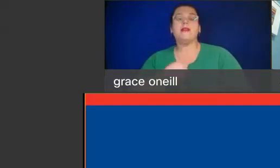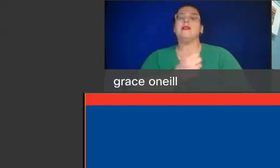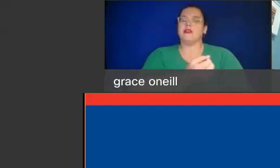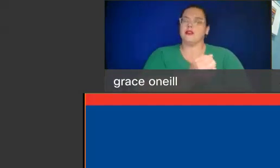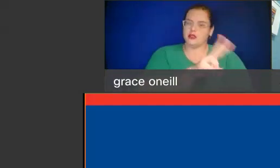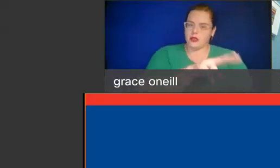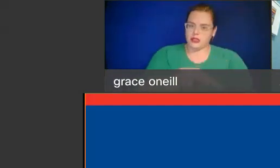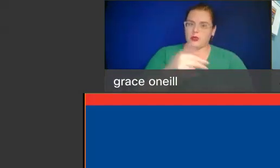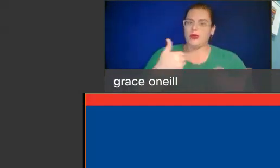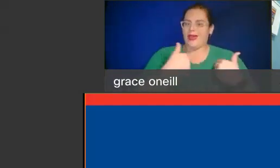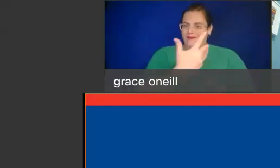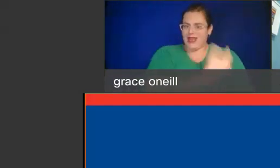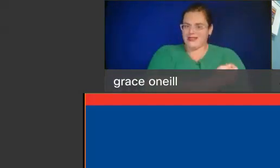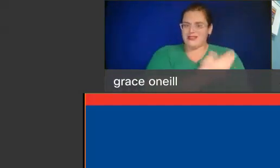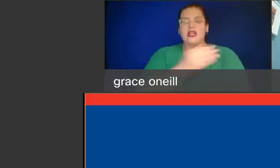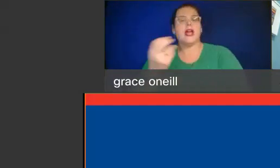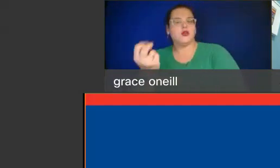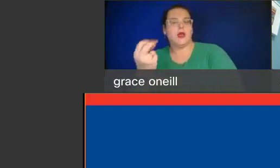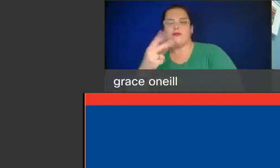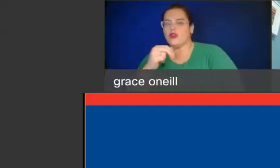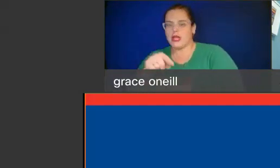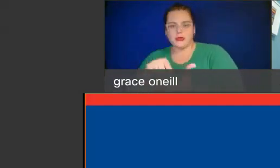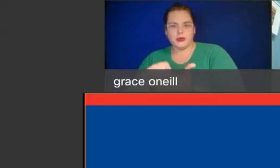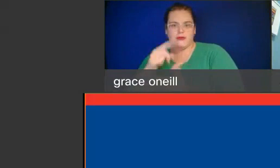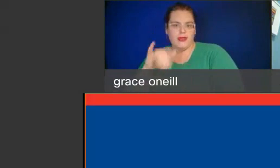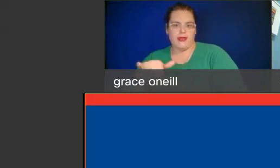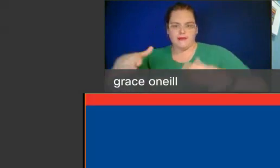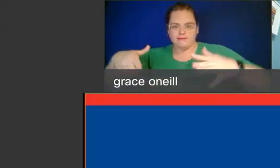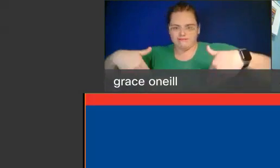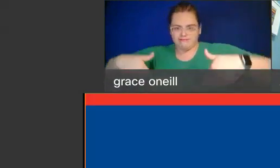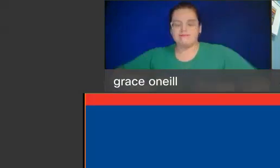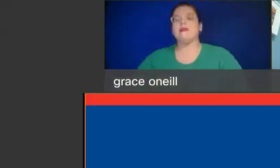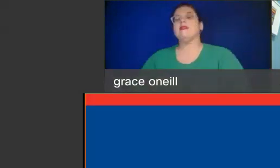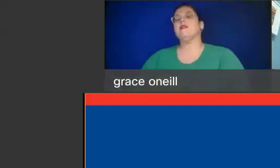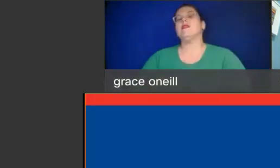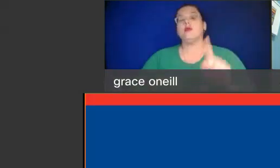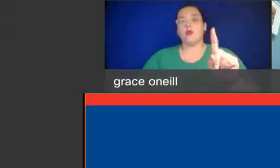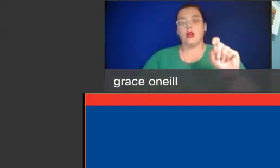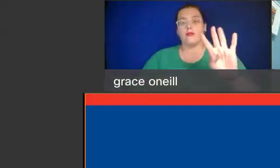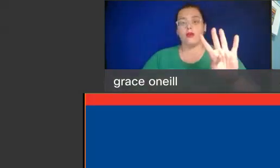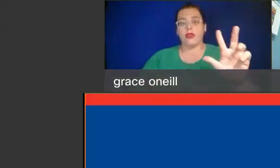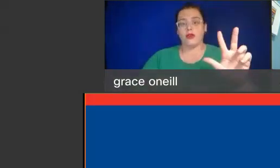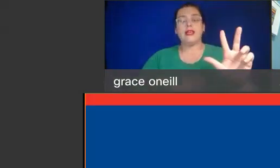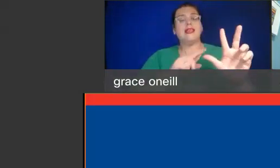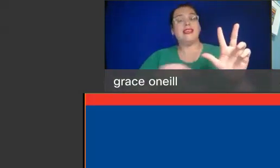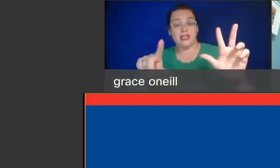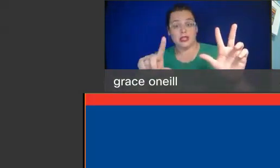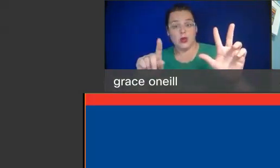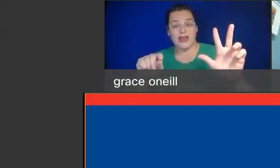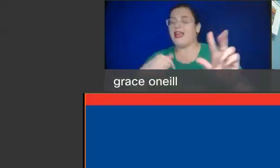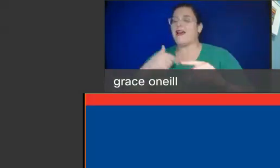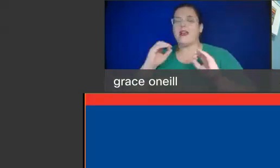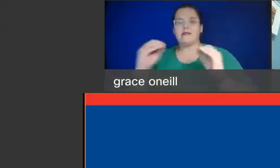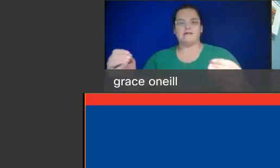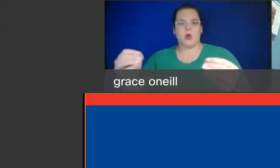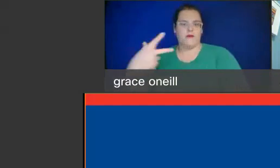due for a booster. 20 of the 143 people have had no vaccinations whatsoever, and of those